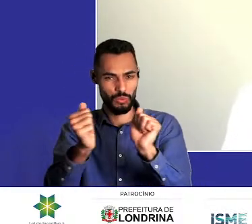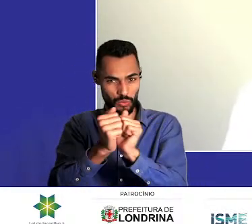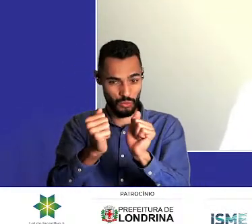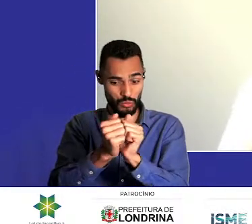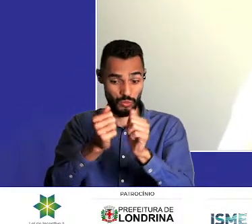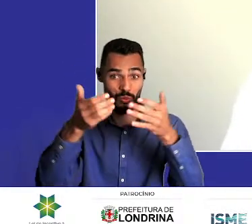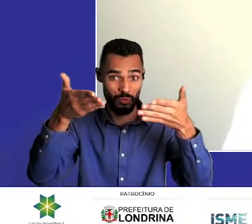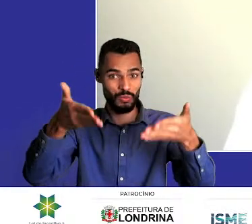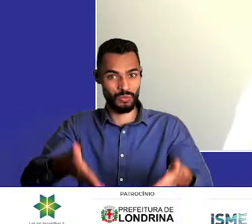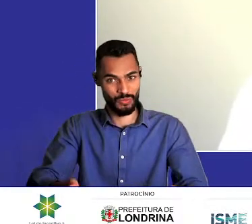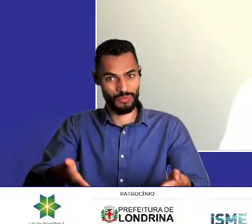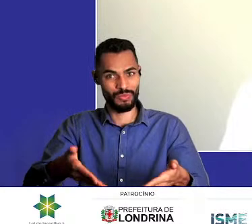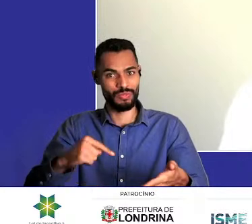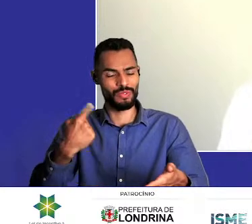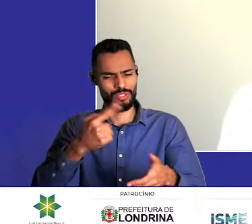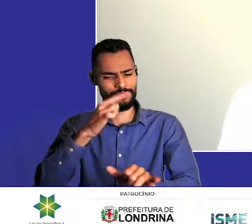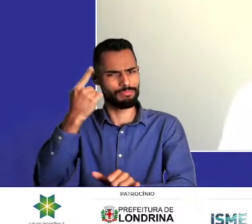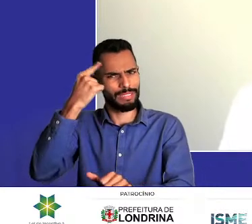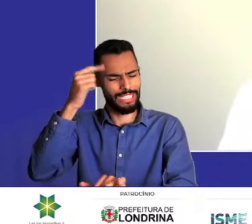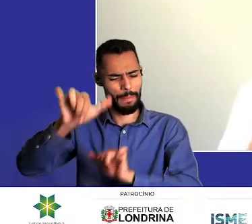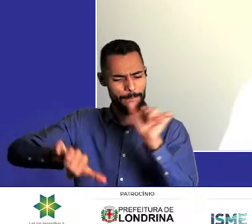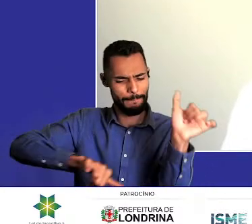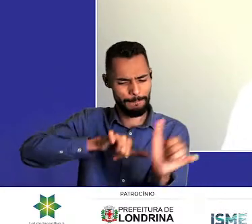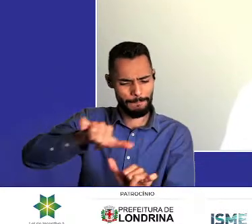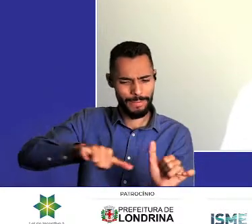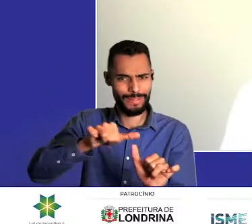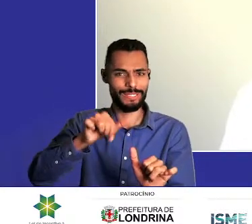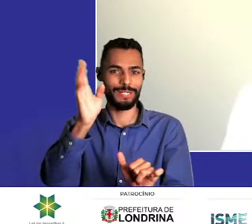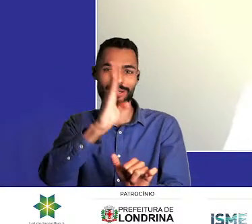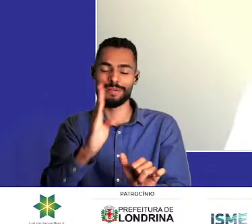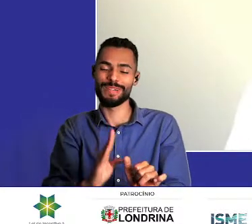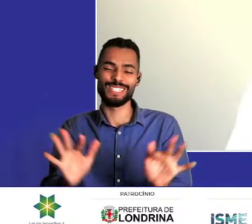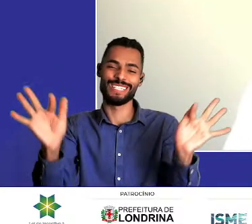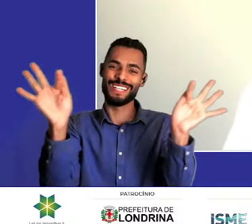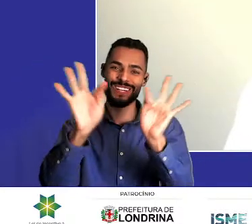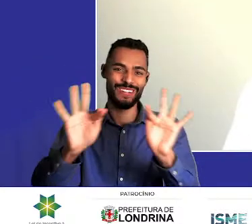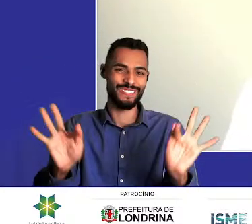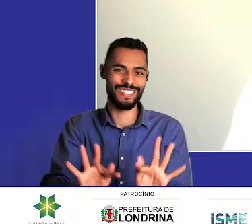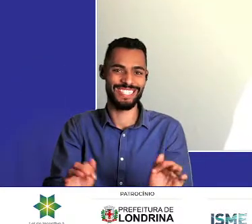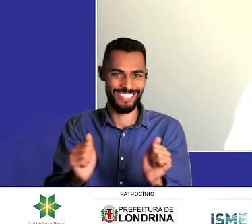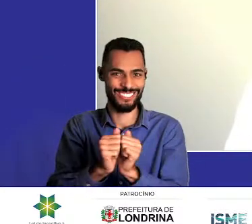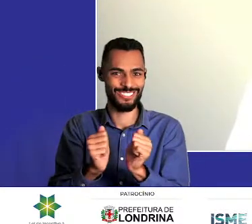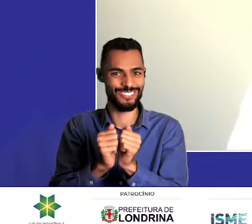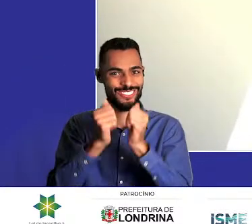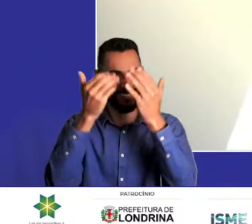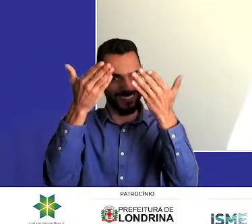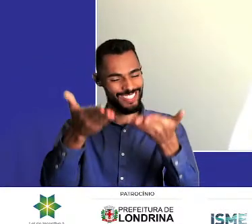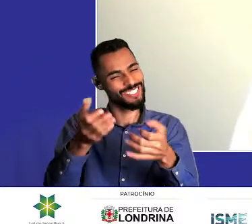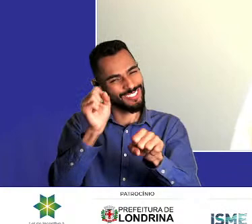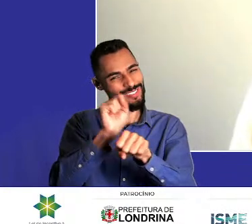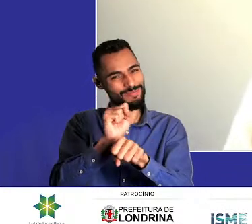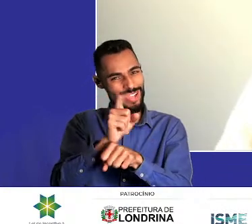are as excited as we are. Have a wonderful seminar these next 2 days.